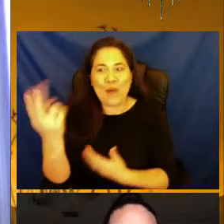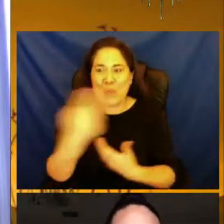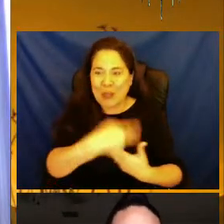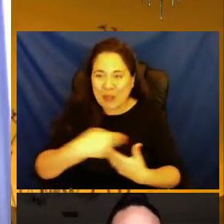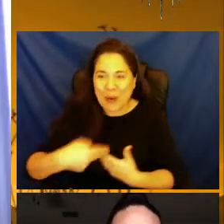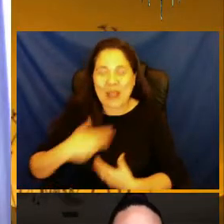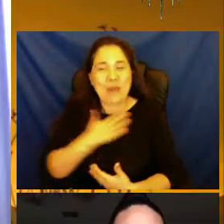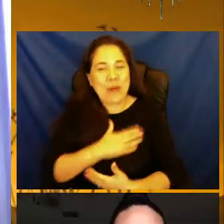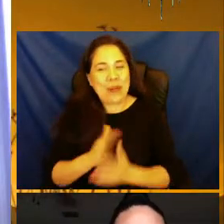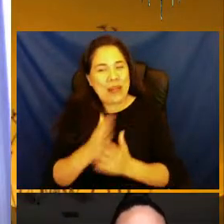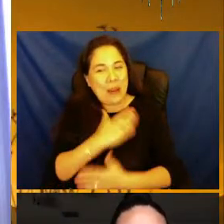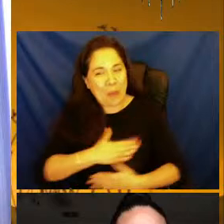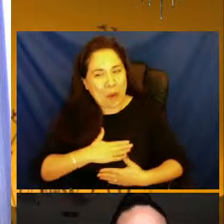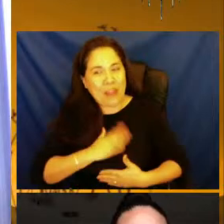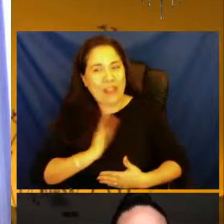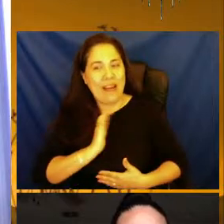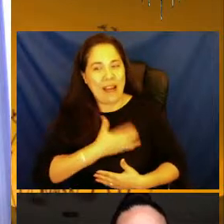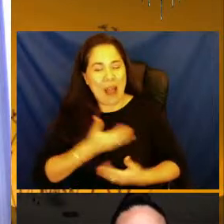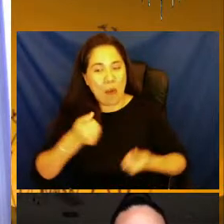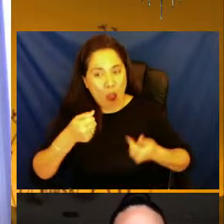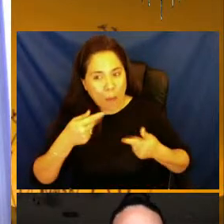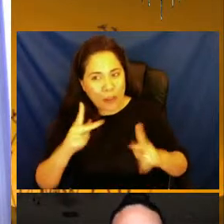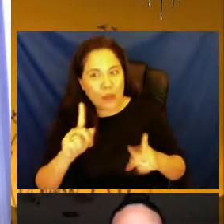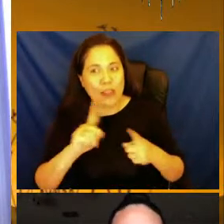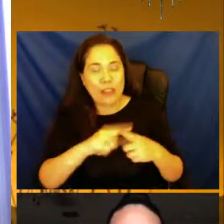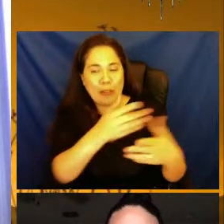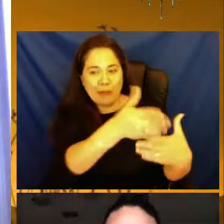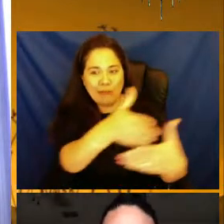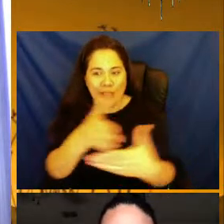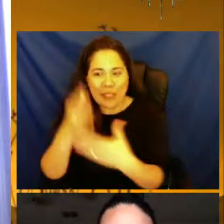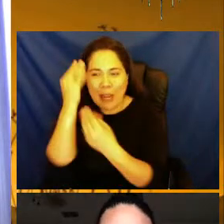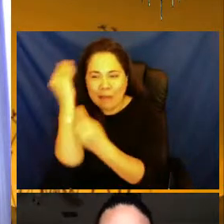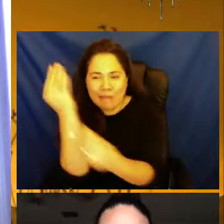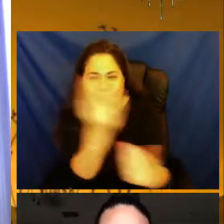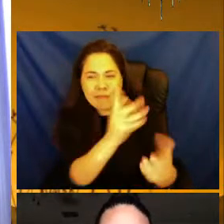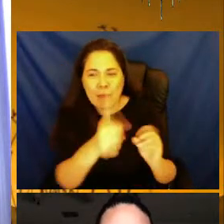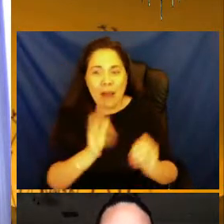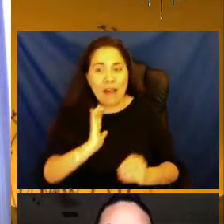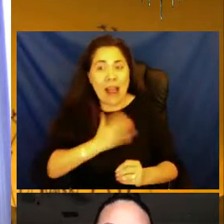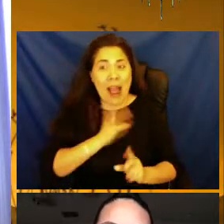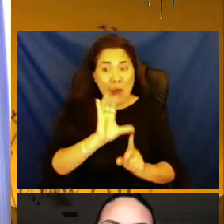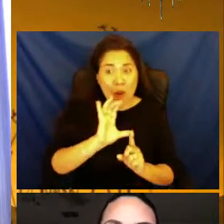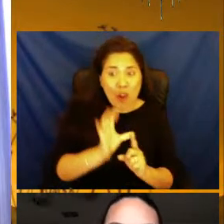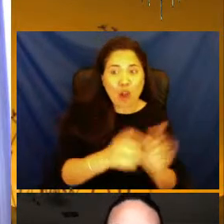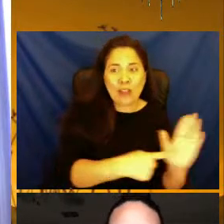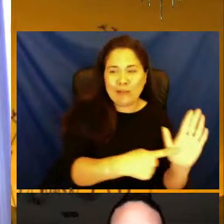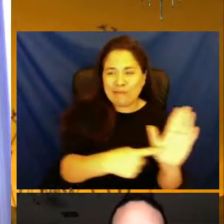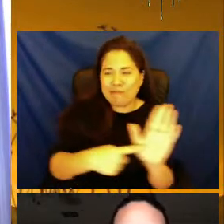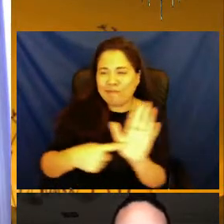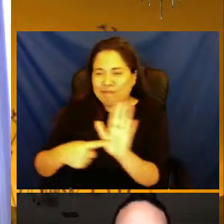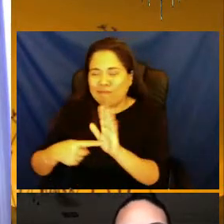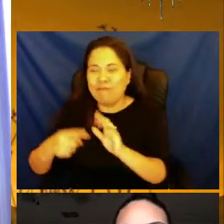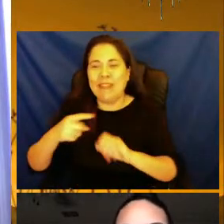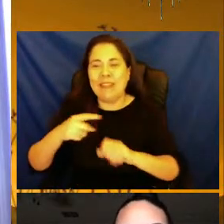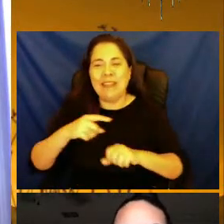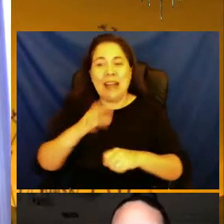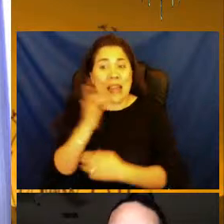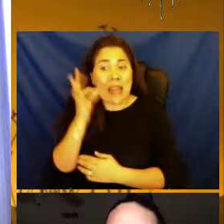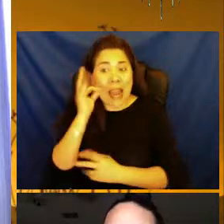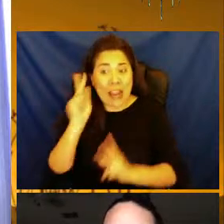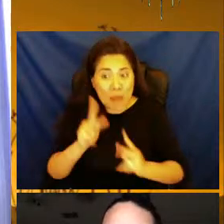Really appreciate this opportunity to share a little bit about ourselves, our culture, Native people across this